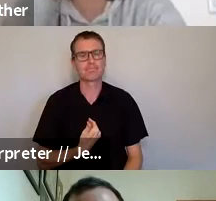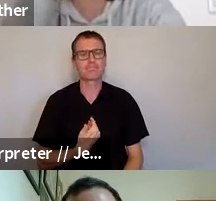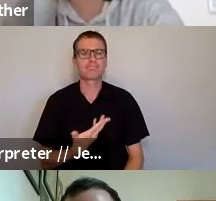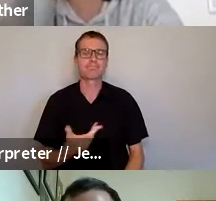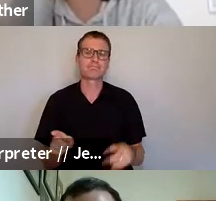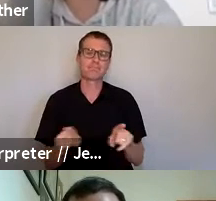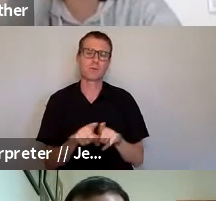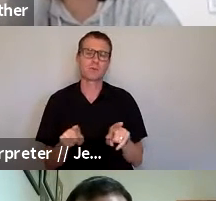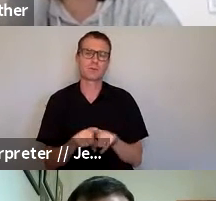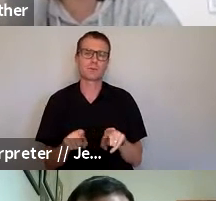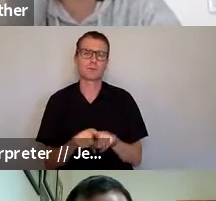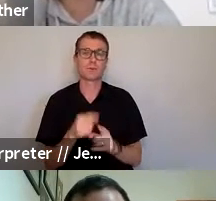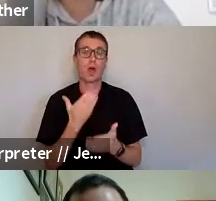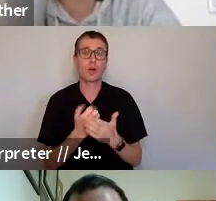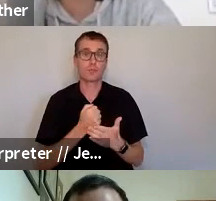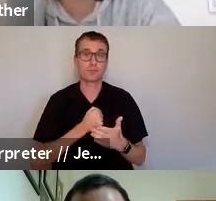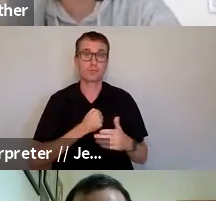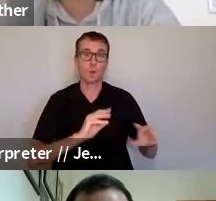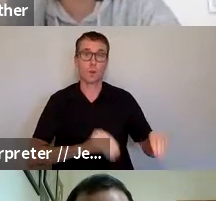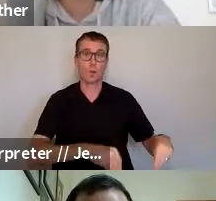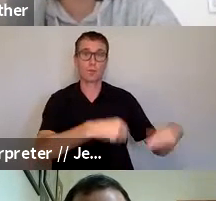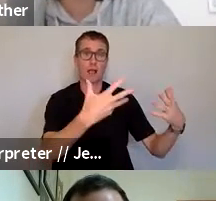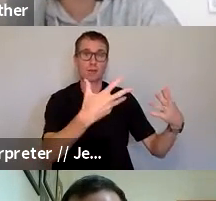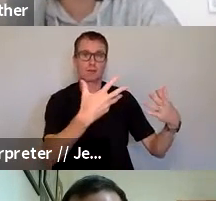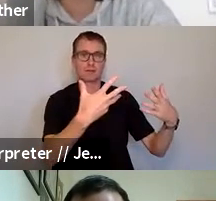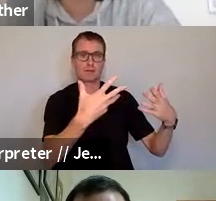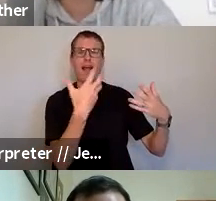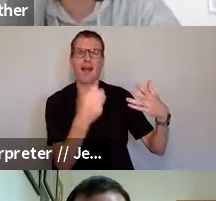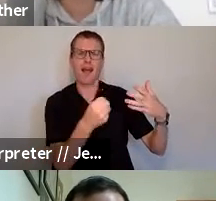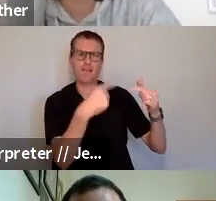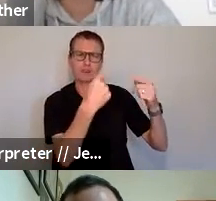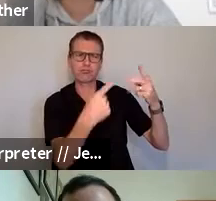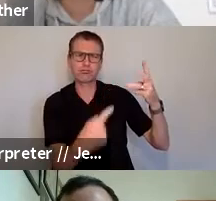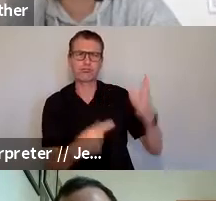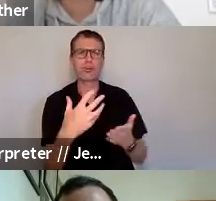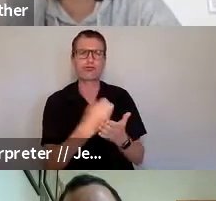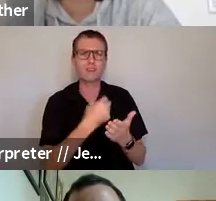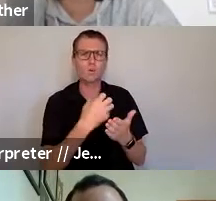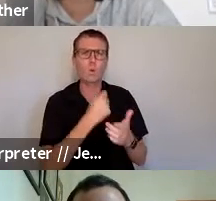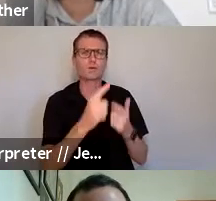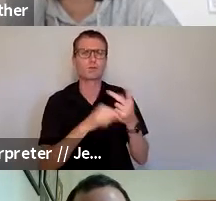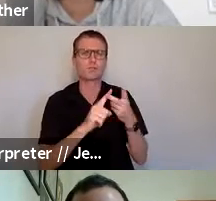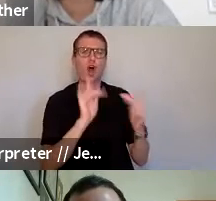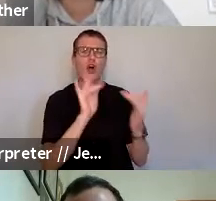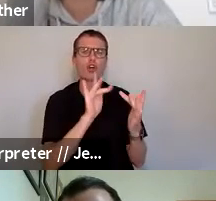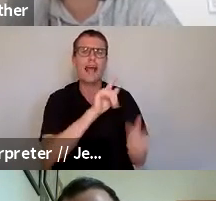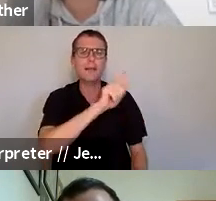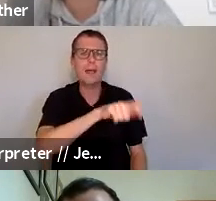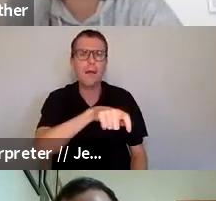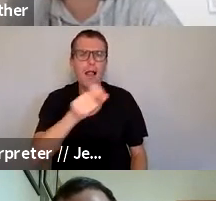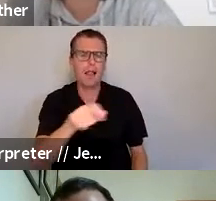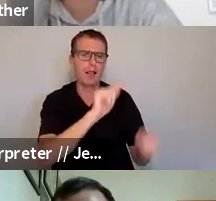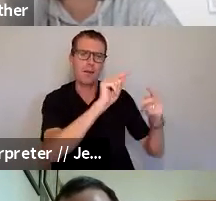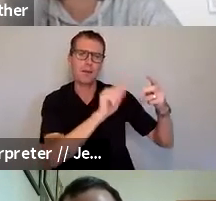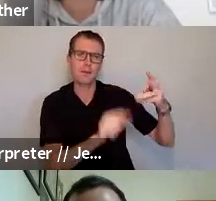so we have on our website, there's a huge array of resources and connections and contacts. There's a